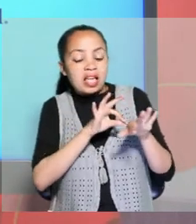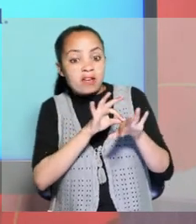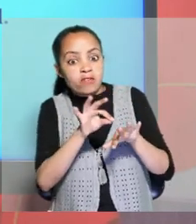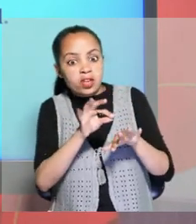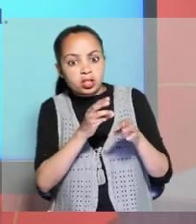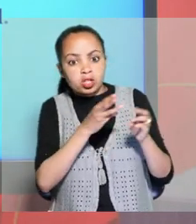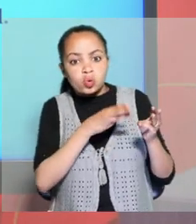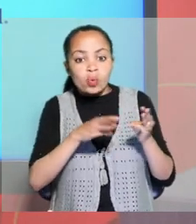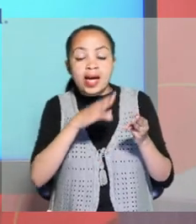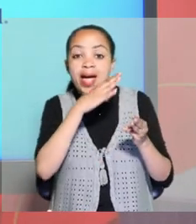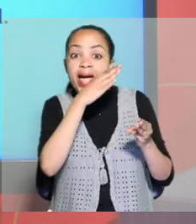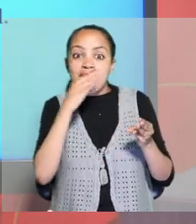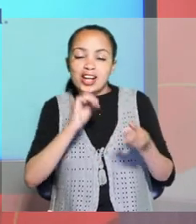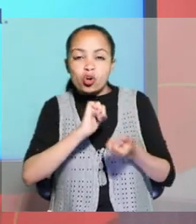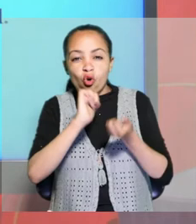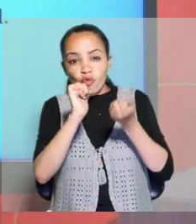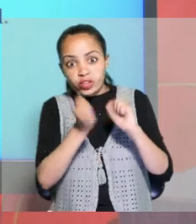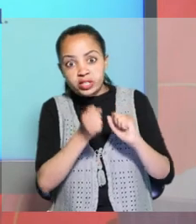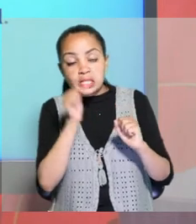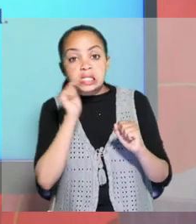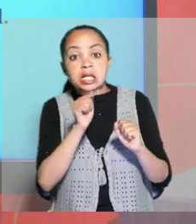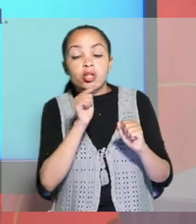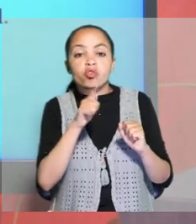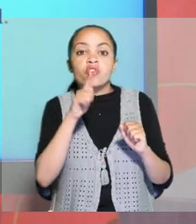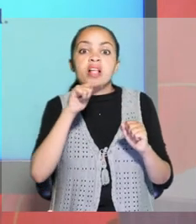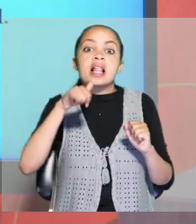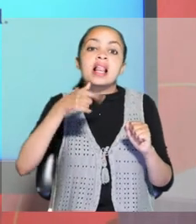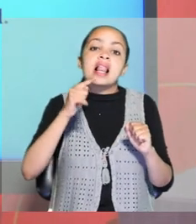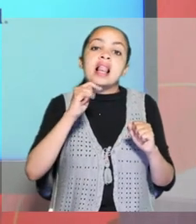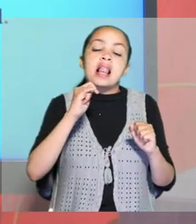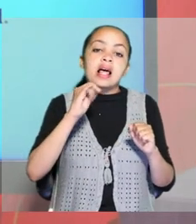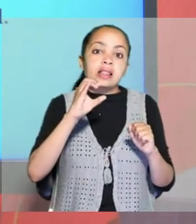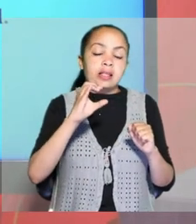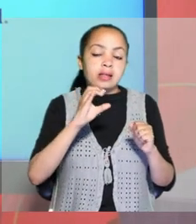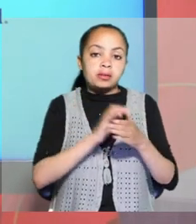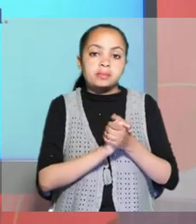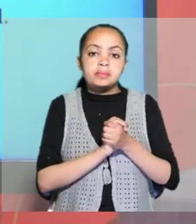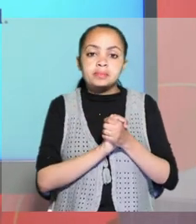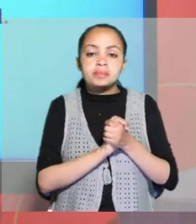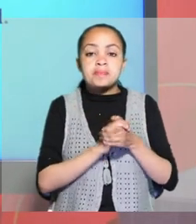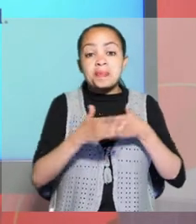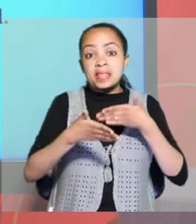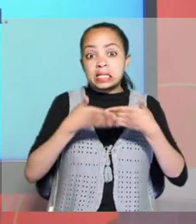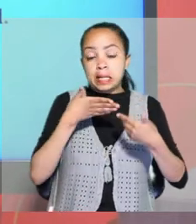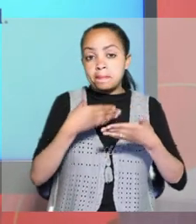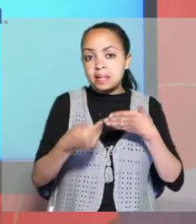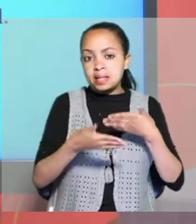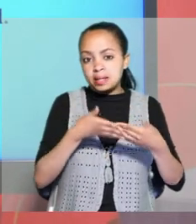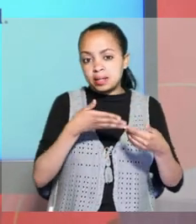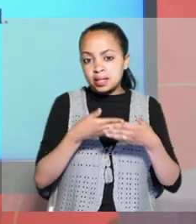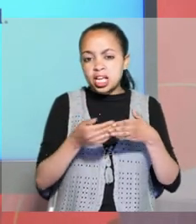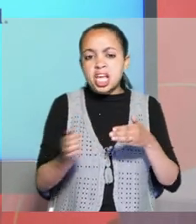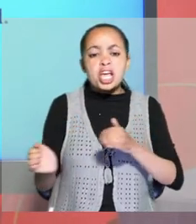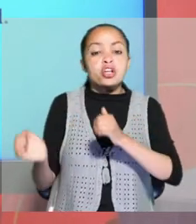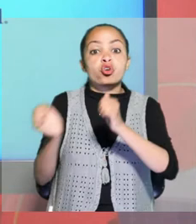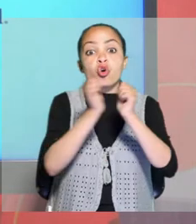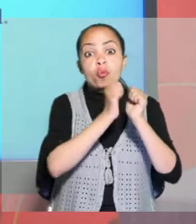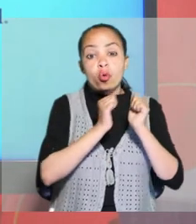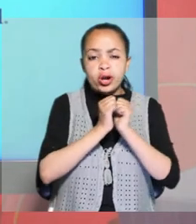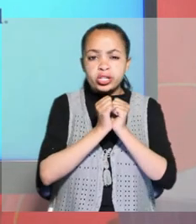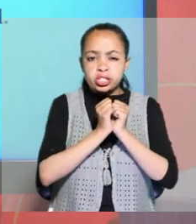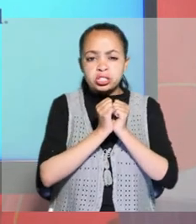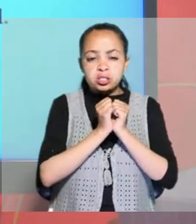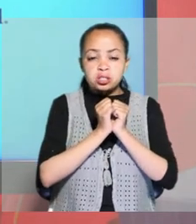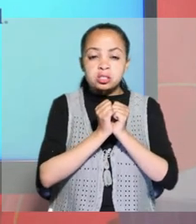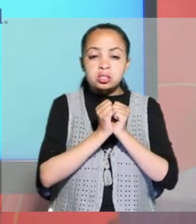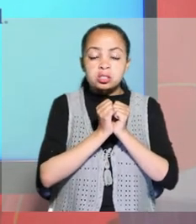one and converting that of lytic means. Simply, incorporation or that